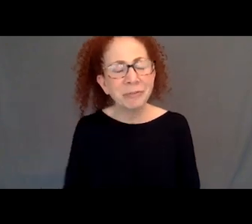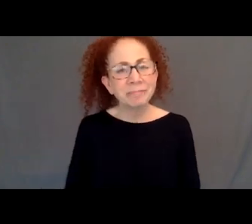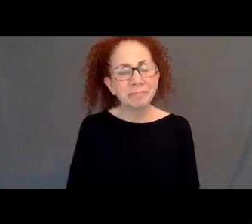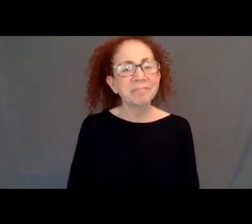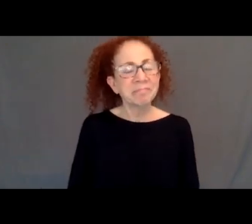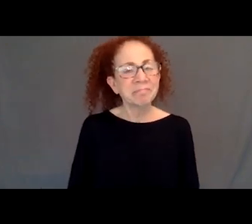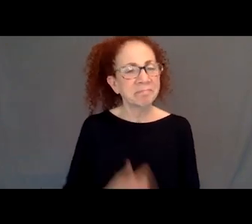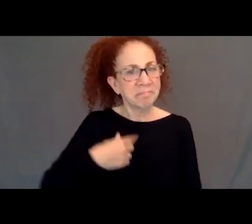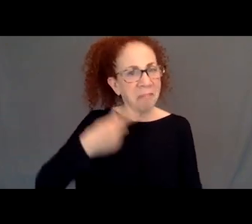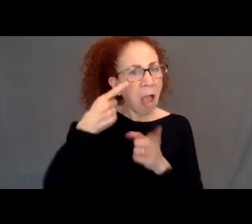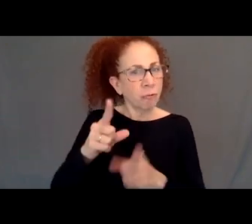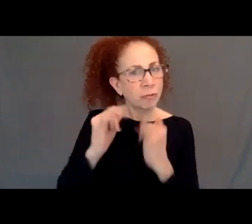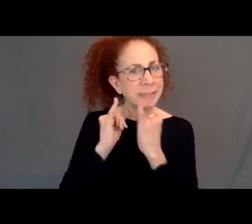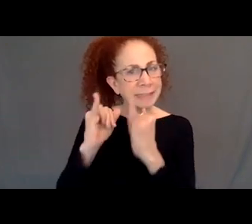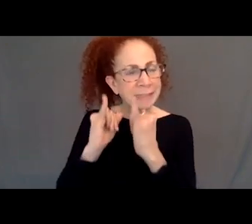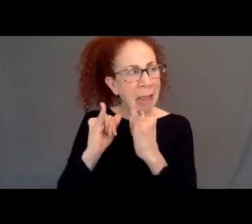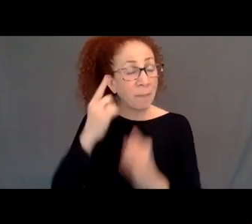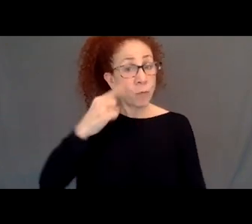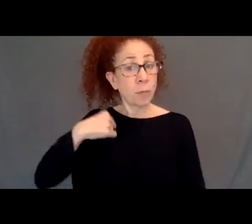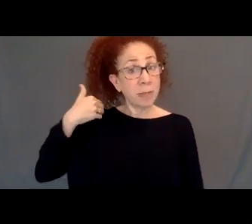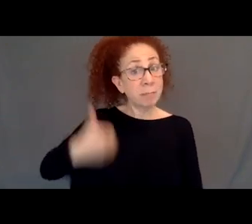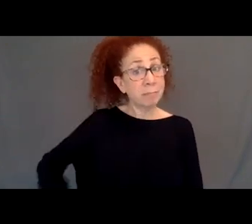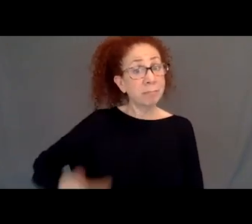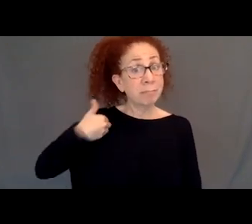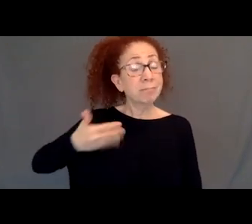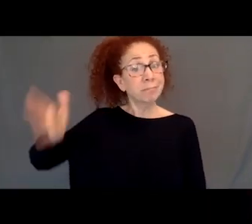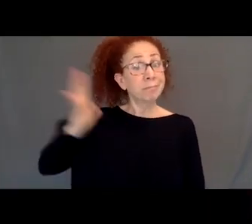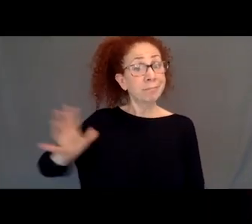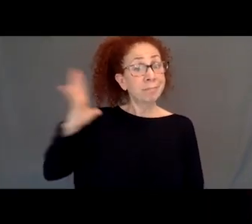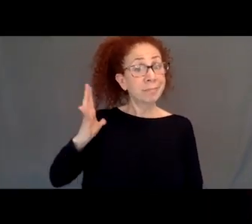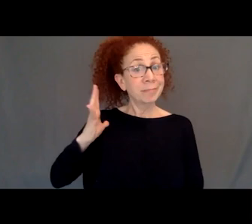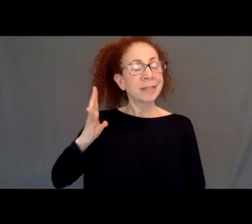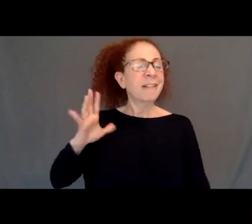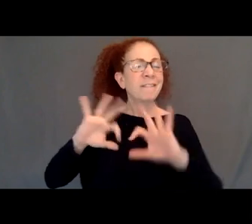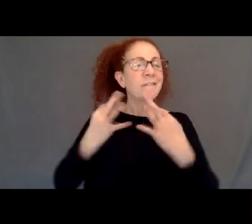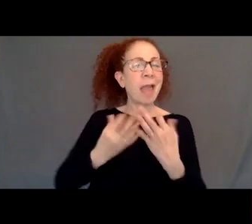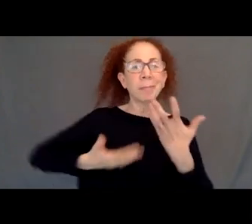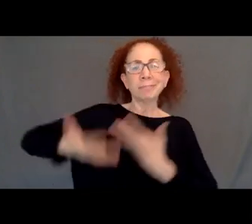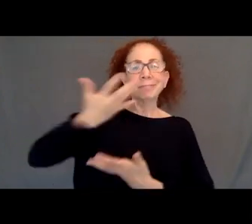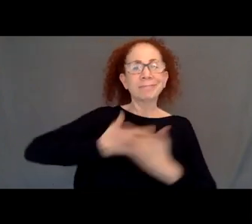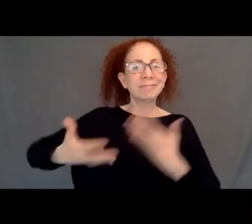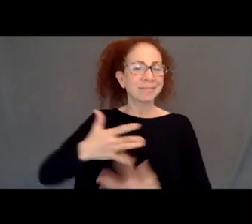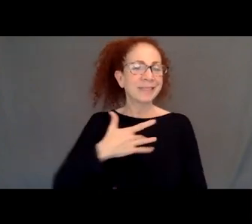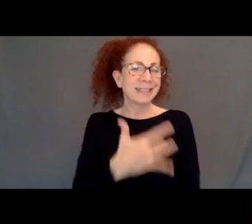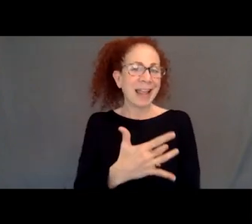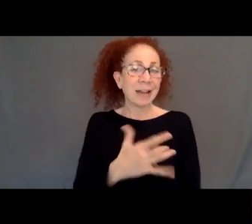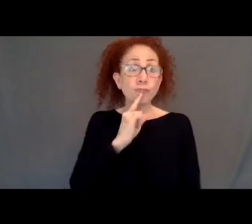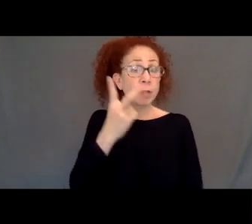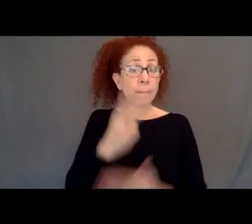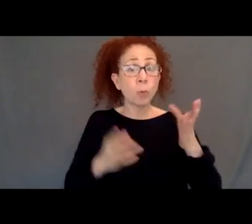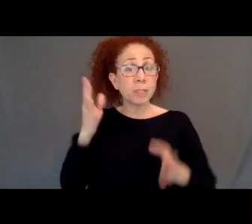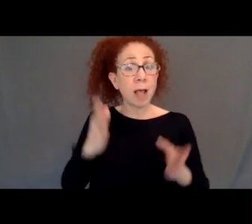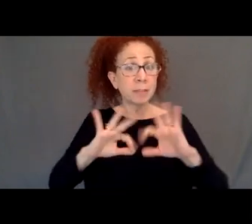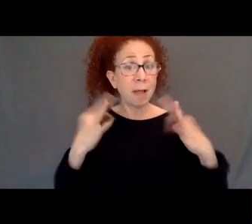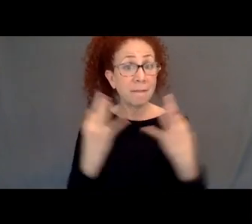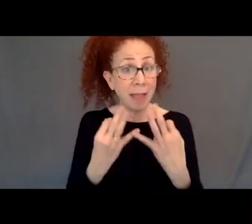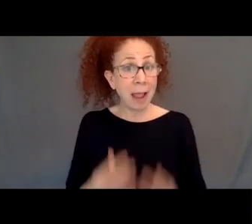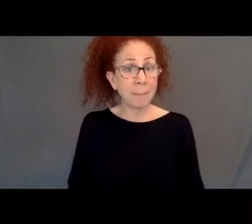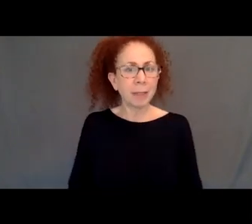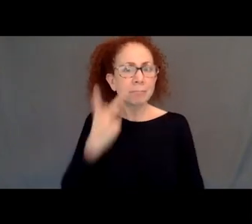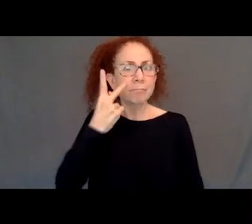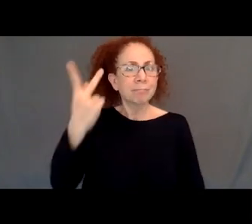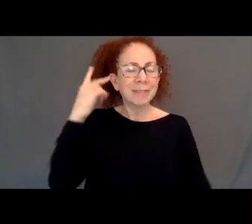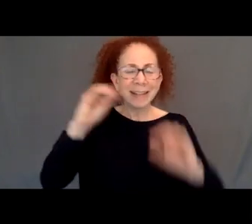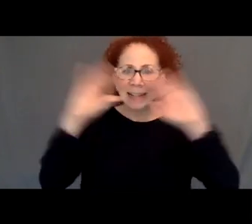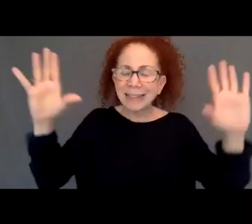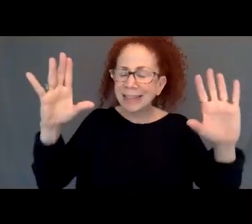was initially a family scenario on both sides of my family. You know, vivid memories